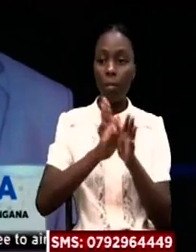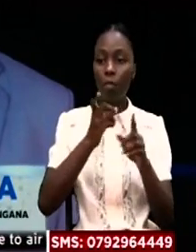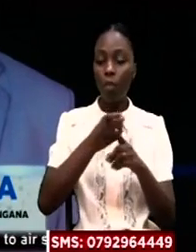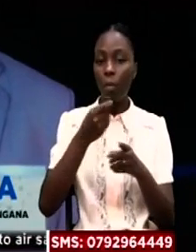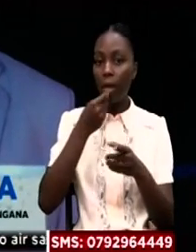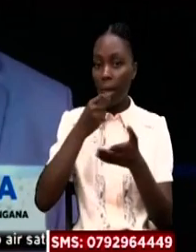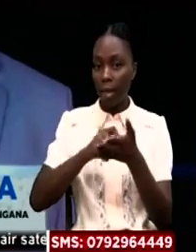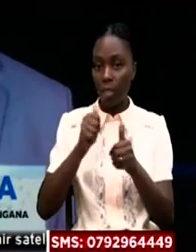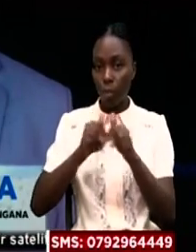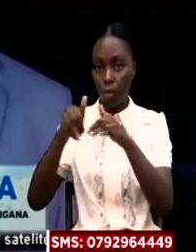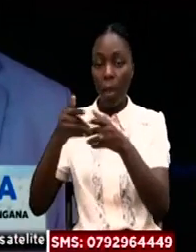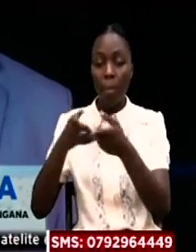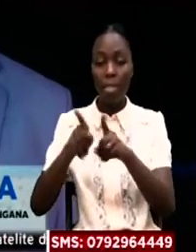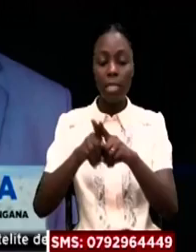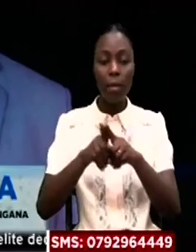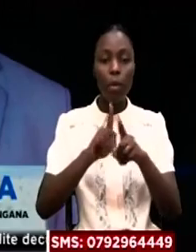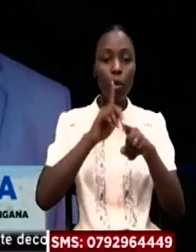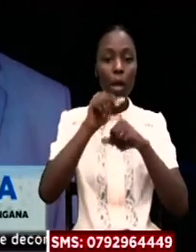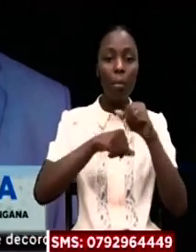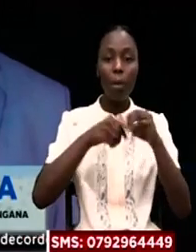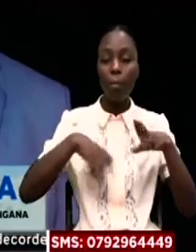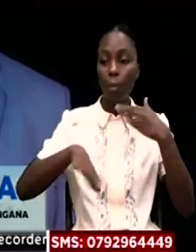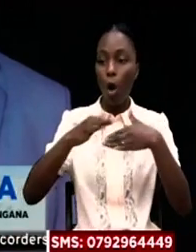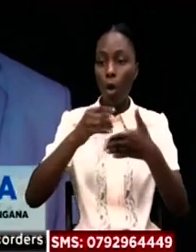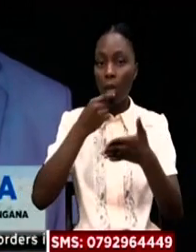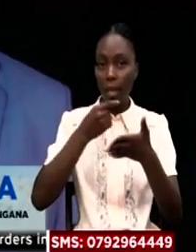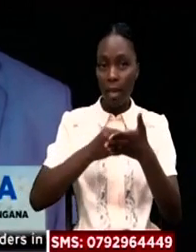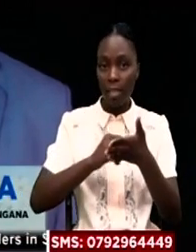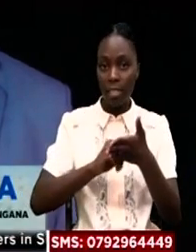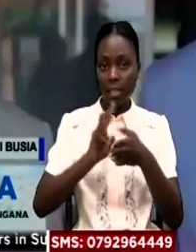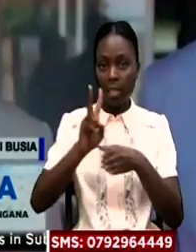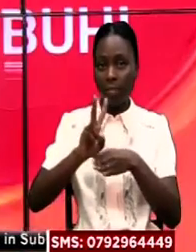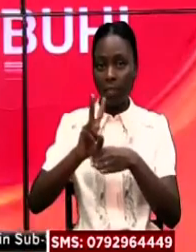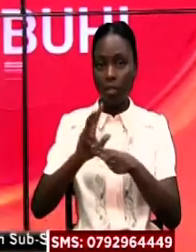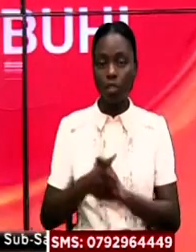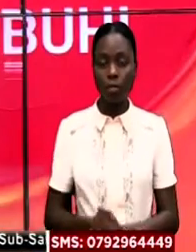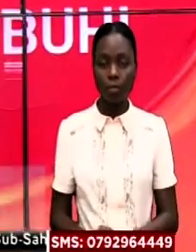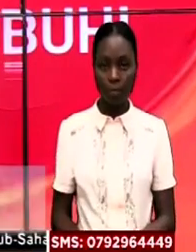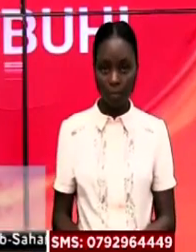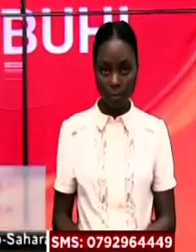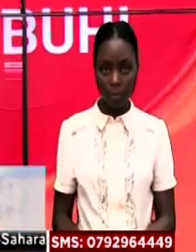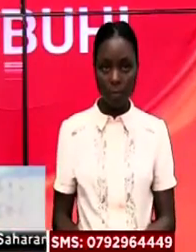rice than they normally grow They are going to address almost all the challenges of rice in the valuation Zaini Yamadara Samia